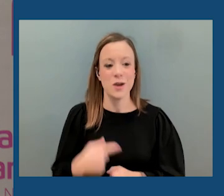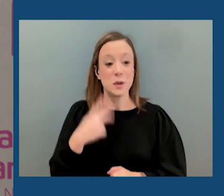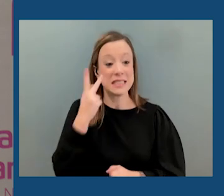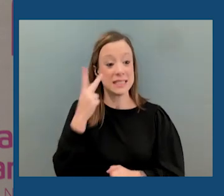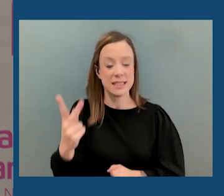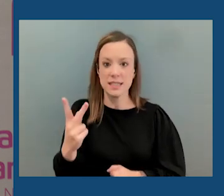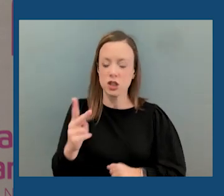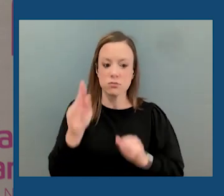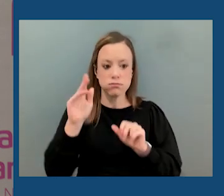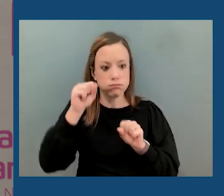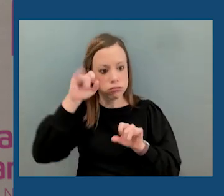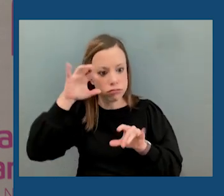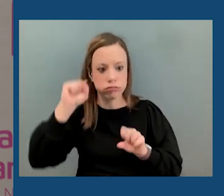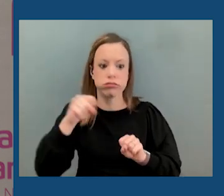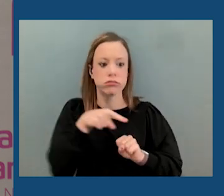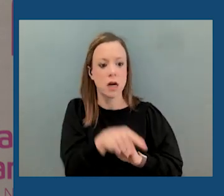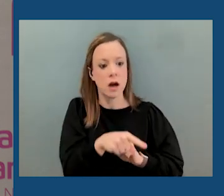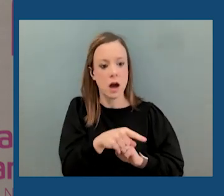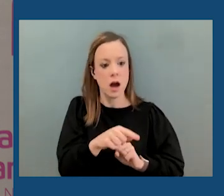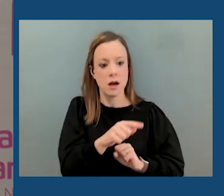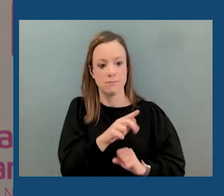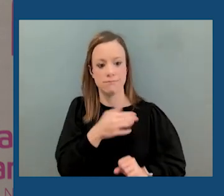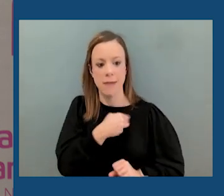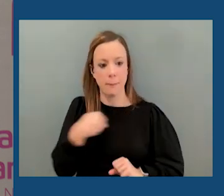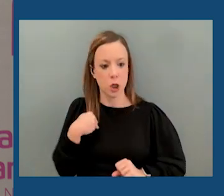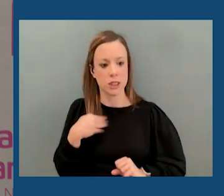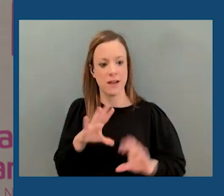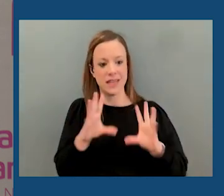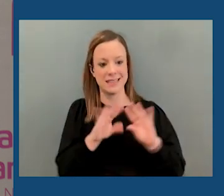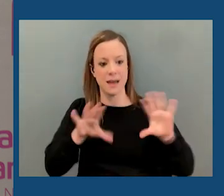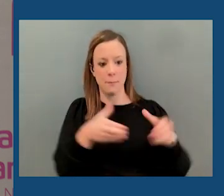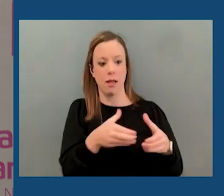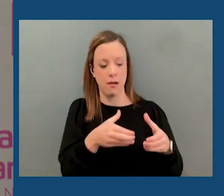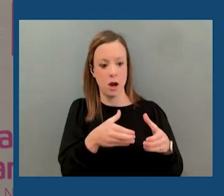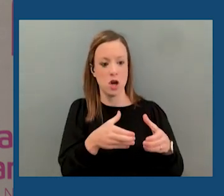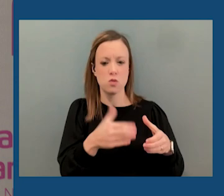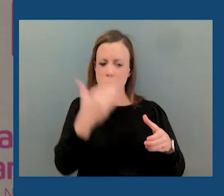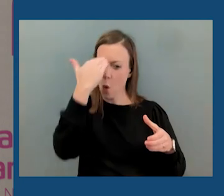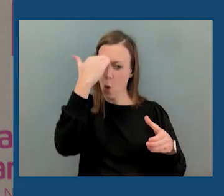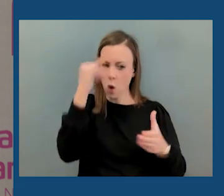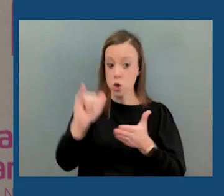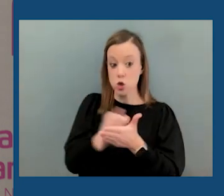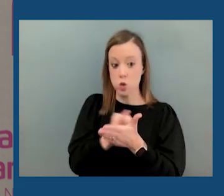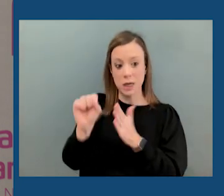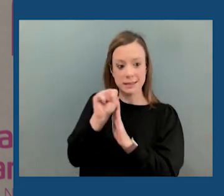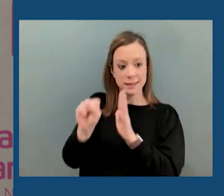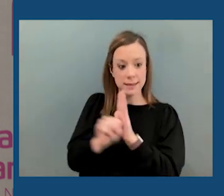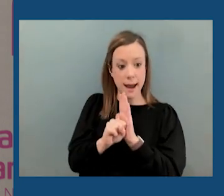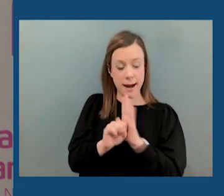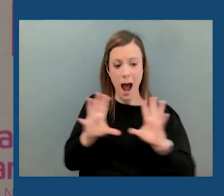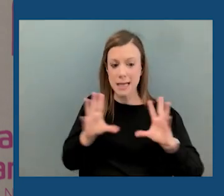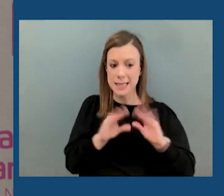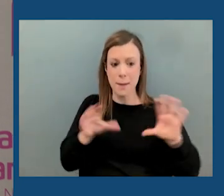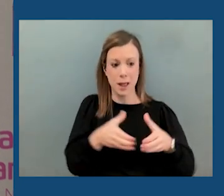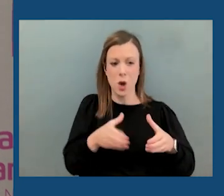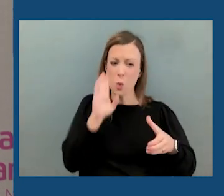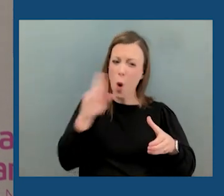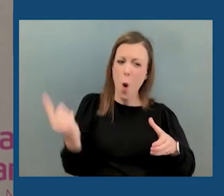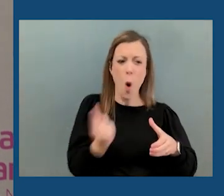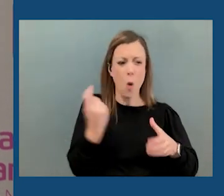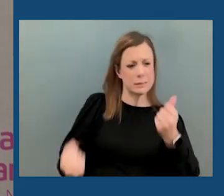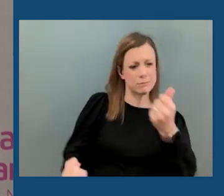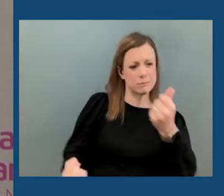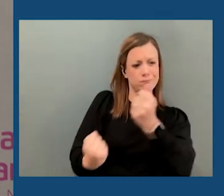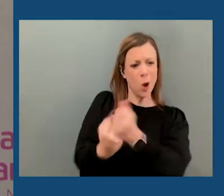just always know that the New York State Assembly will always be champions for women in the state of New York. So thank you for coming up.